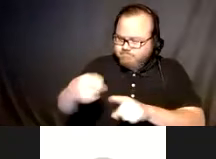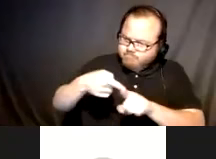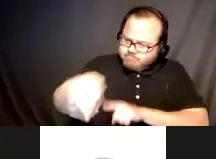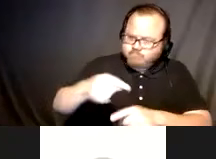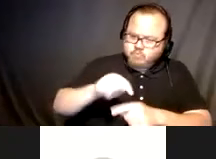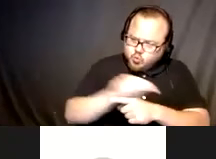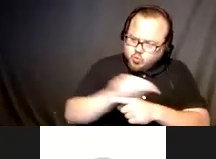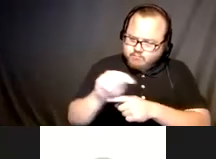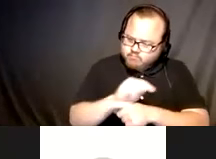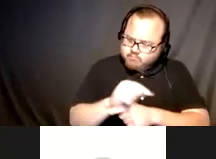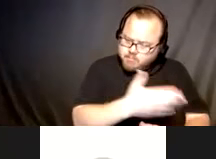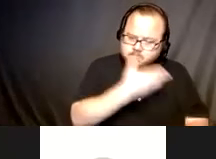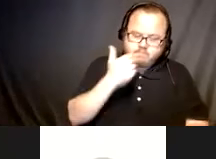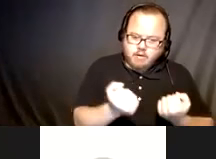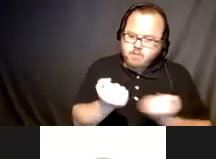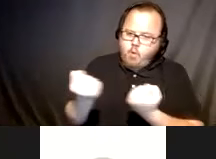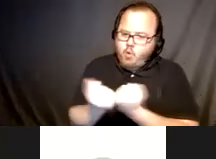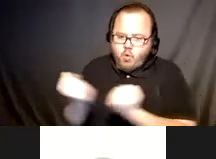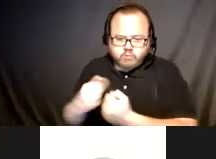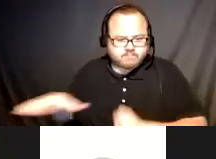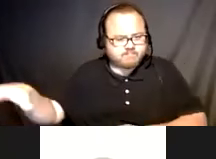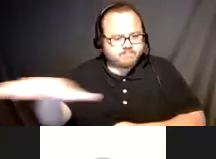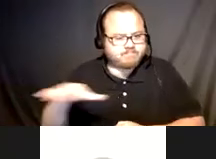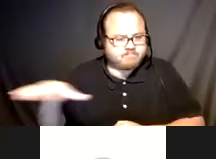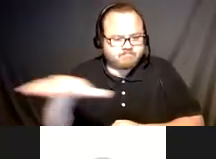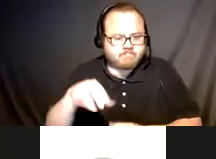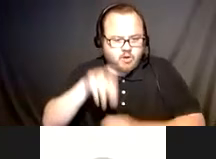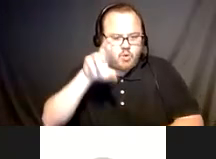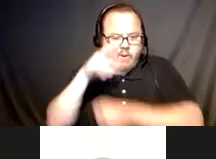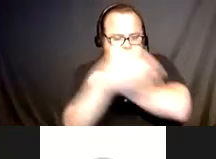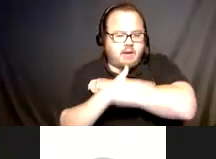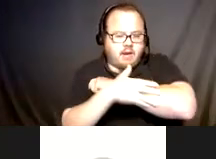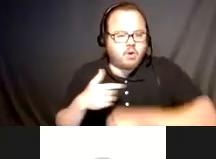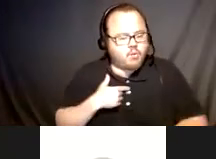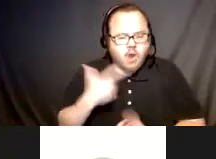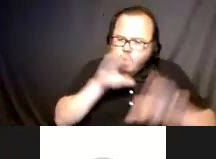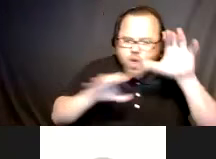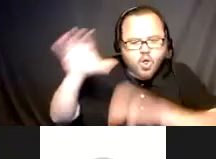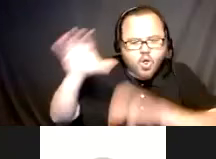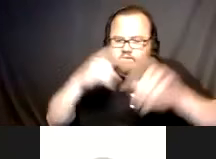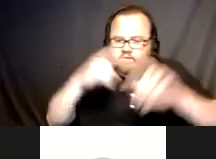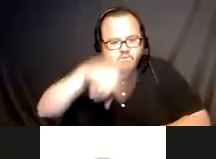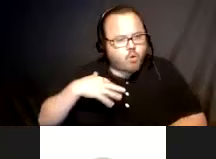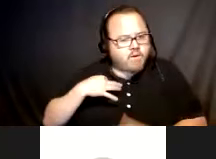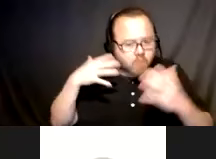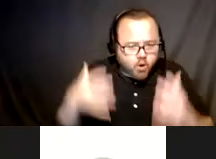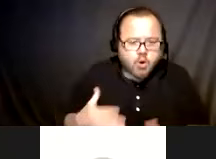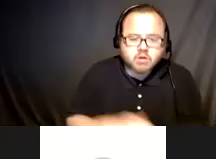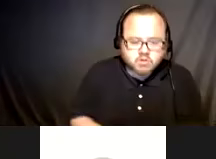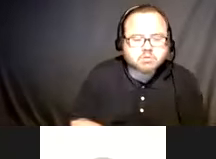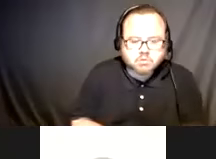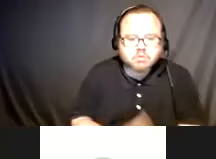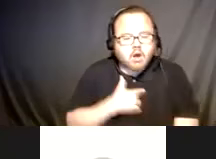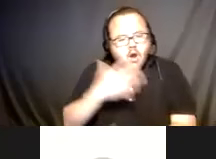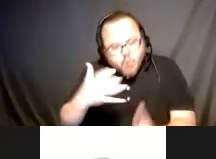able to better support survivors of suicide in Riverside County. We're always looking for volunteers, and today I want